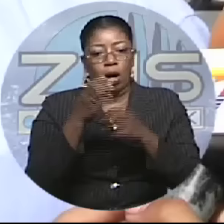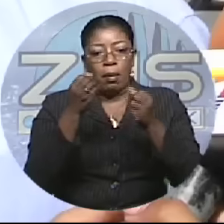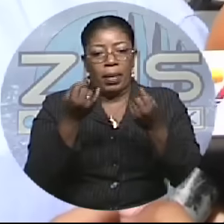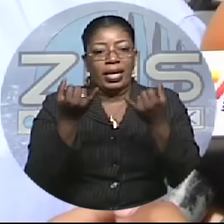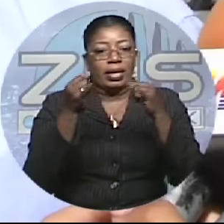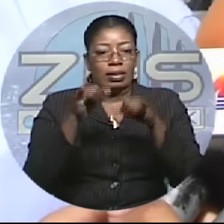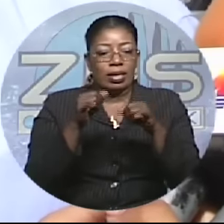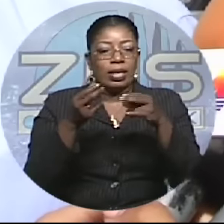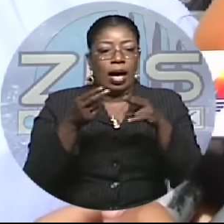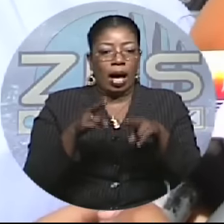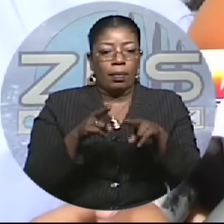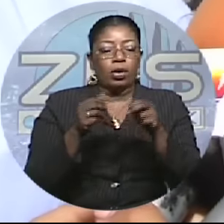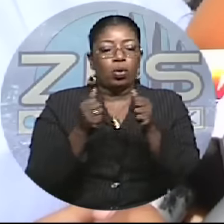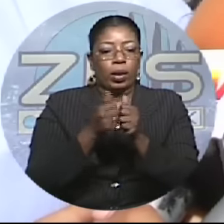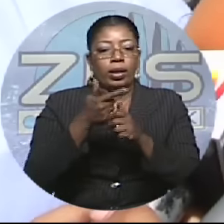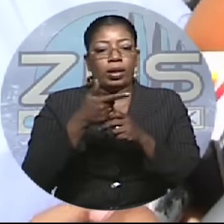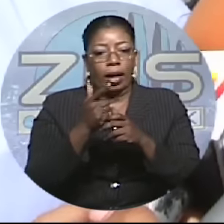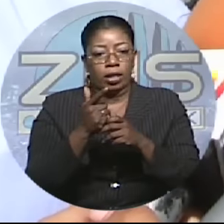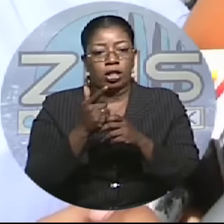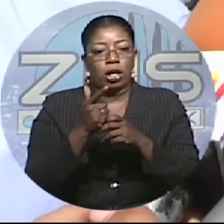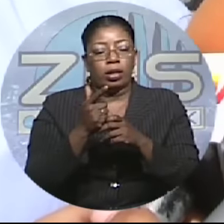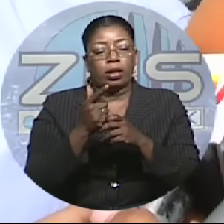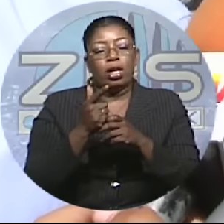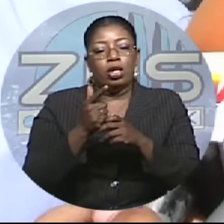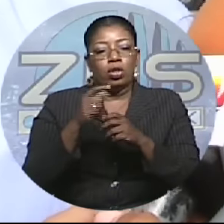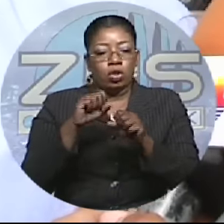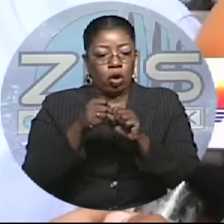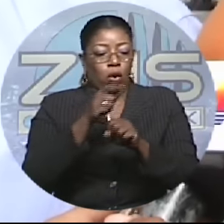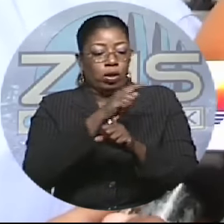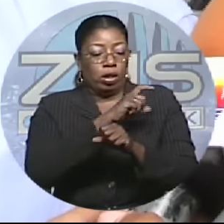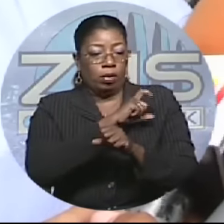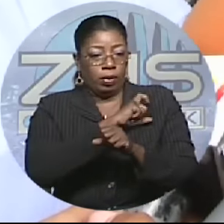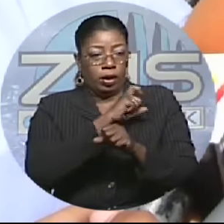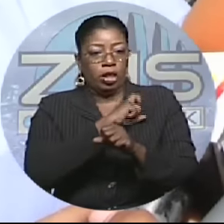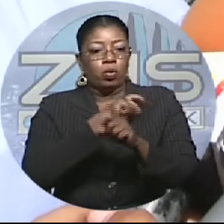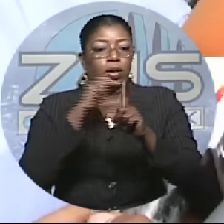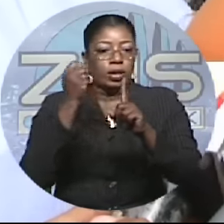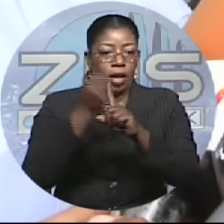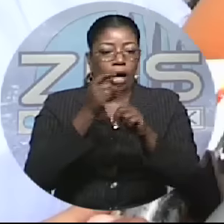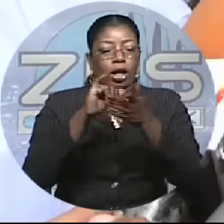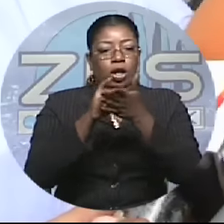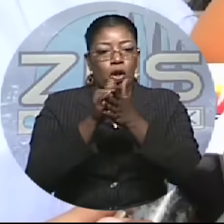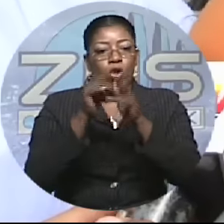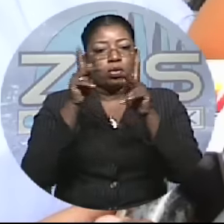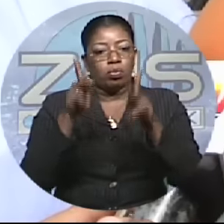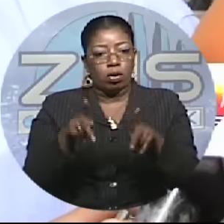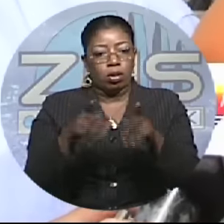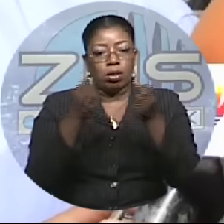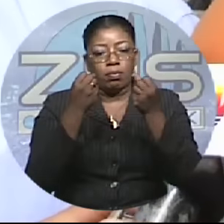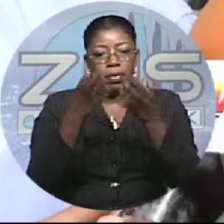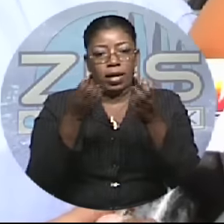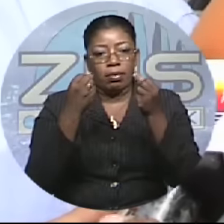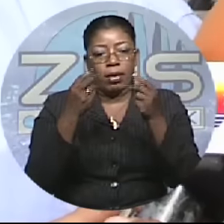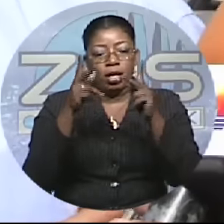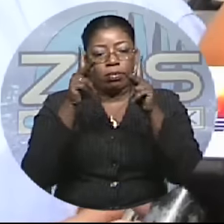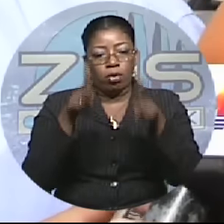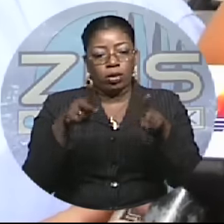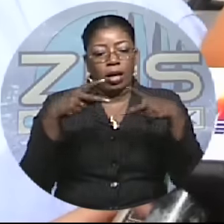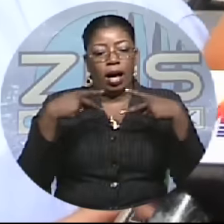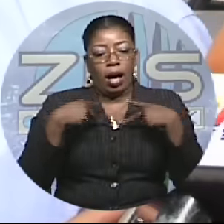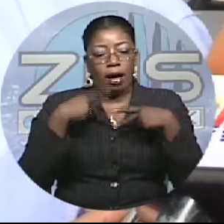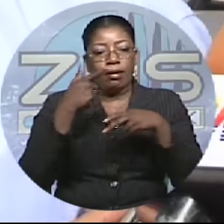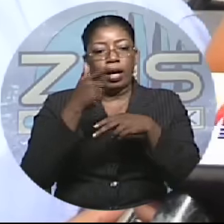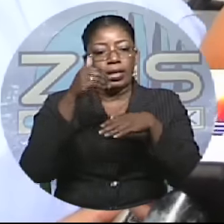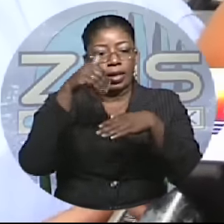So police will continue to target those offenders who ride our streets with a vehicle. There are a number of persons riding the streets vehicle with firearms inside